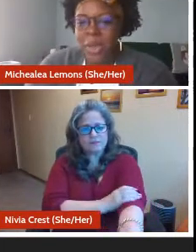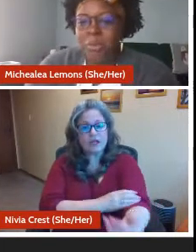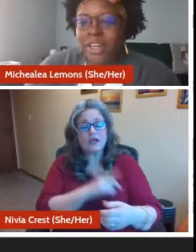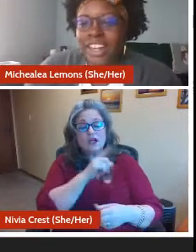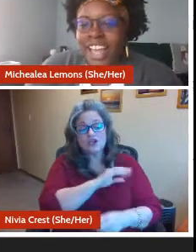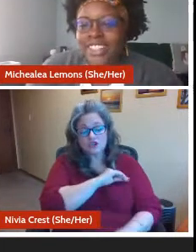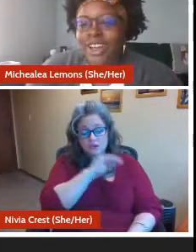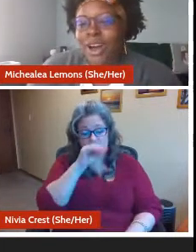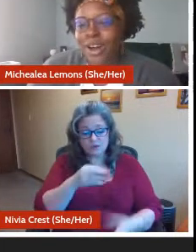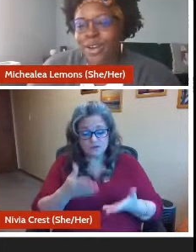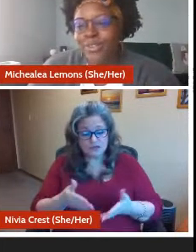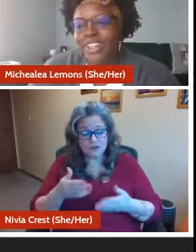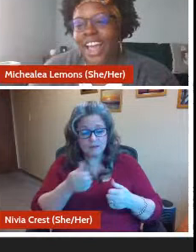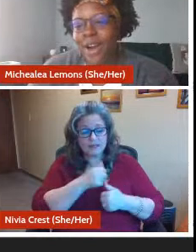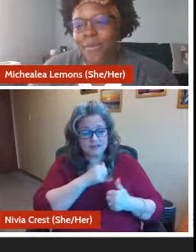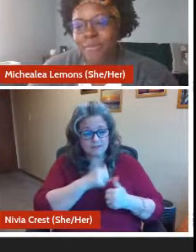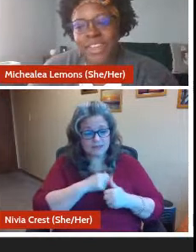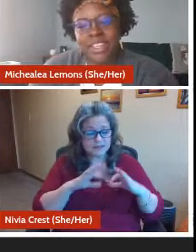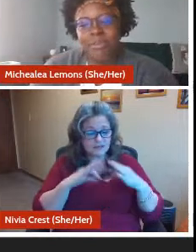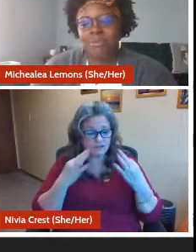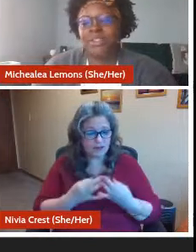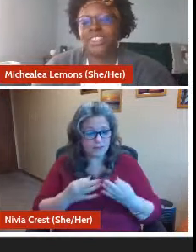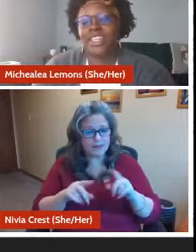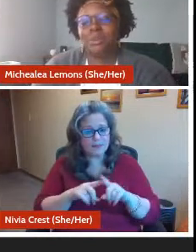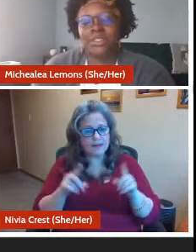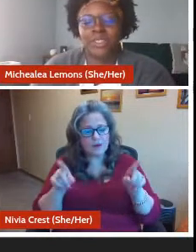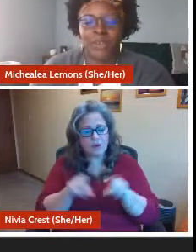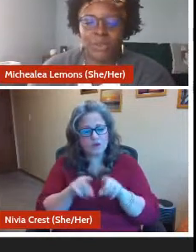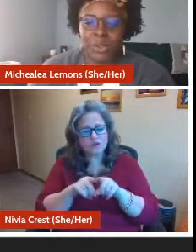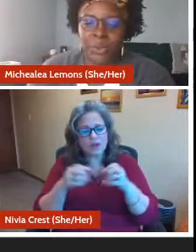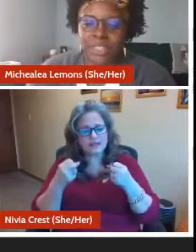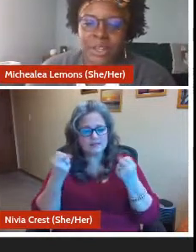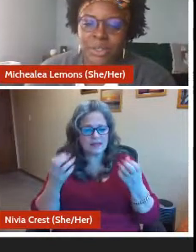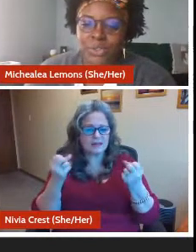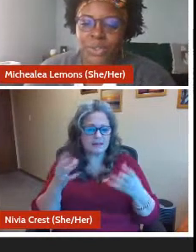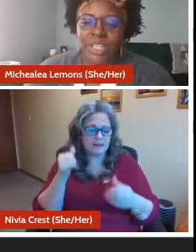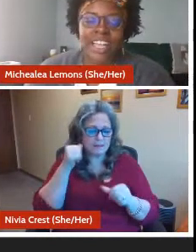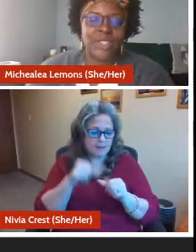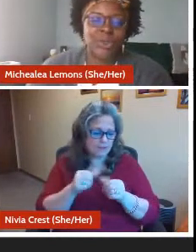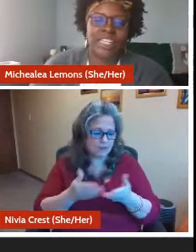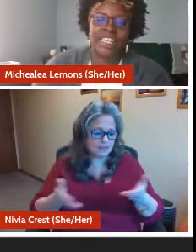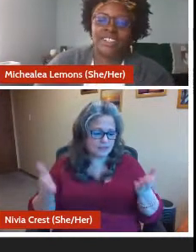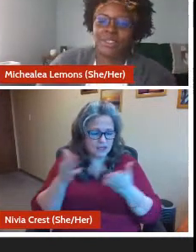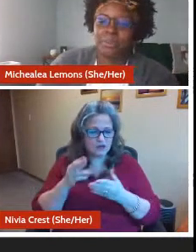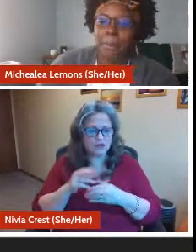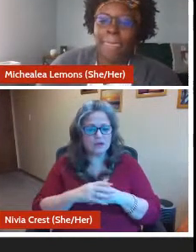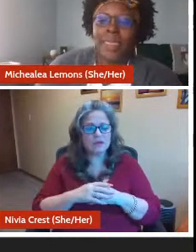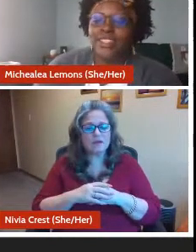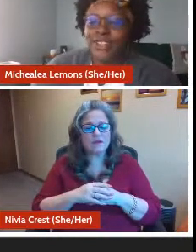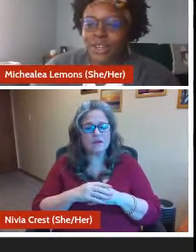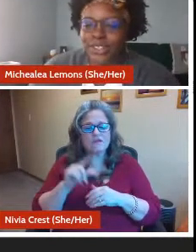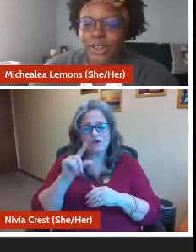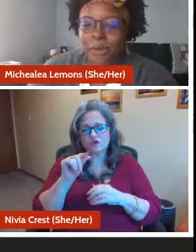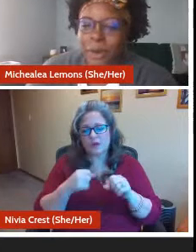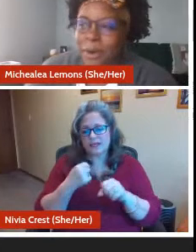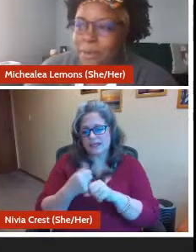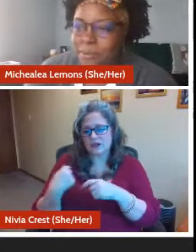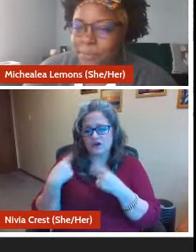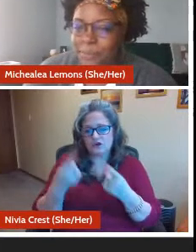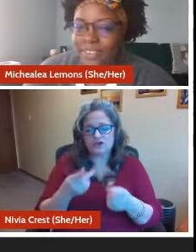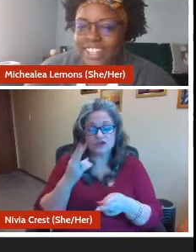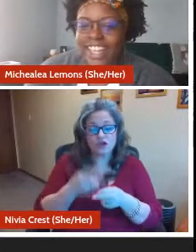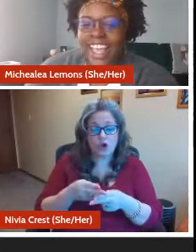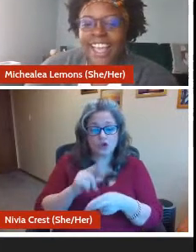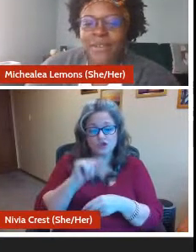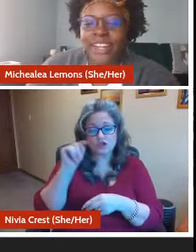family, but has carved out many memories in the Pacific Northwest coast for the last 20 years. She calls Tacoma